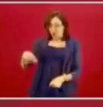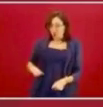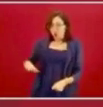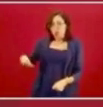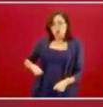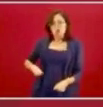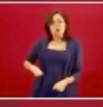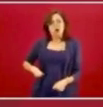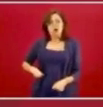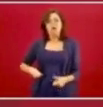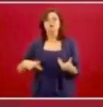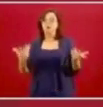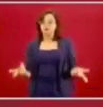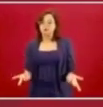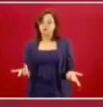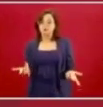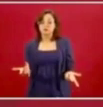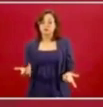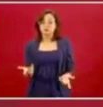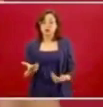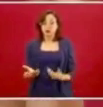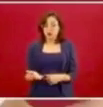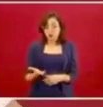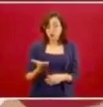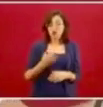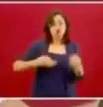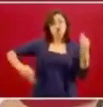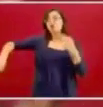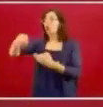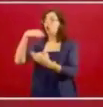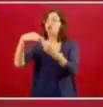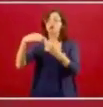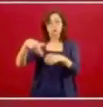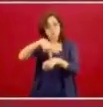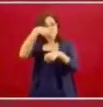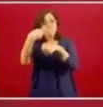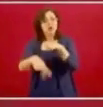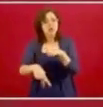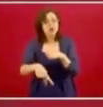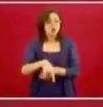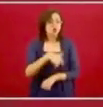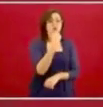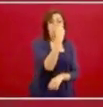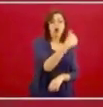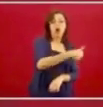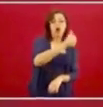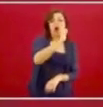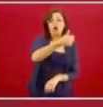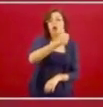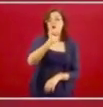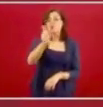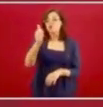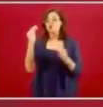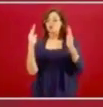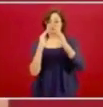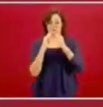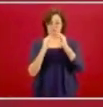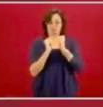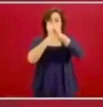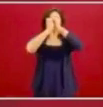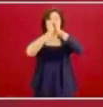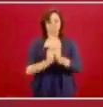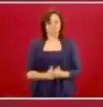infected if you don't do your fair share, if you don't do enough to prevent